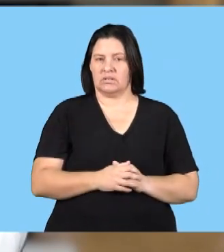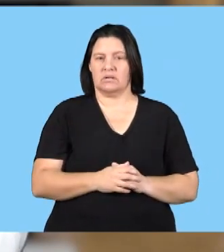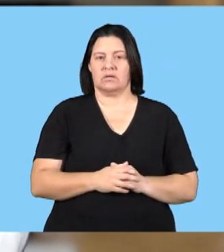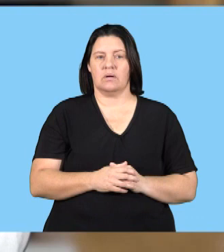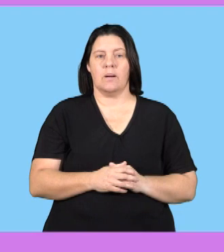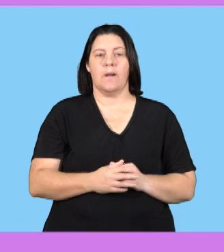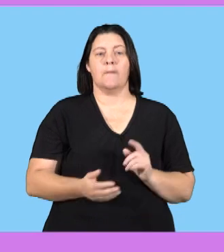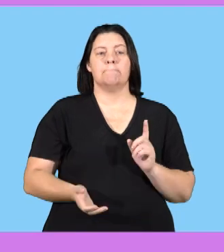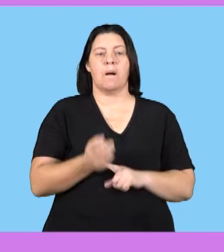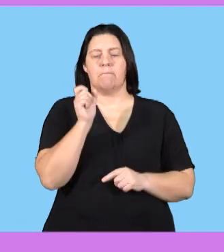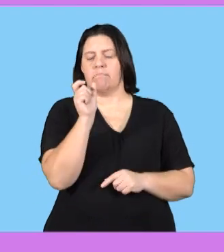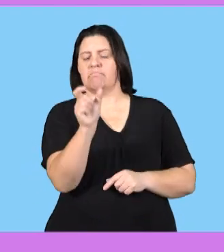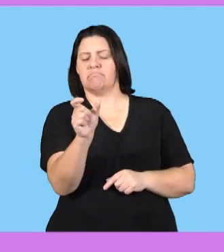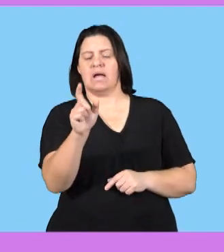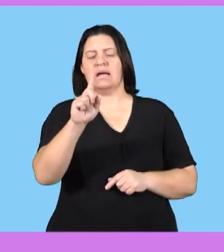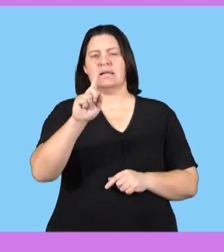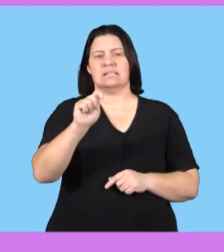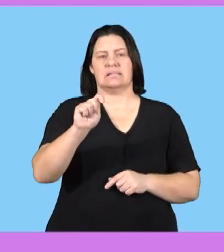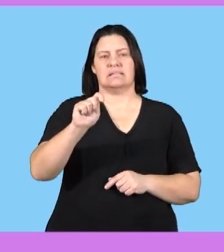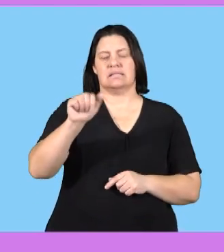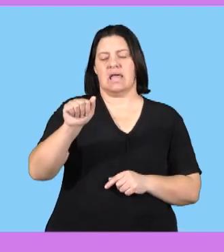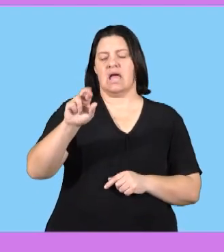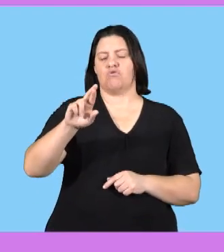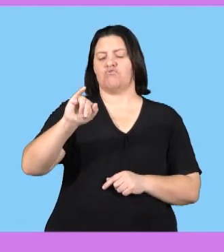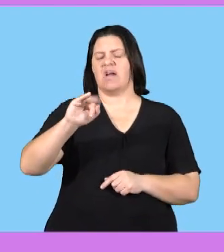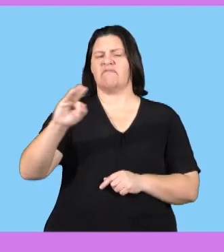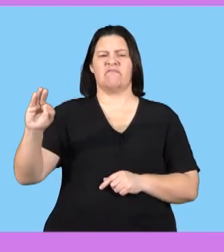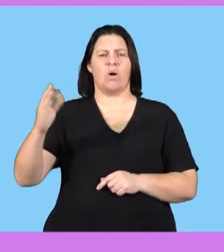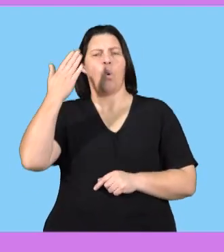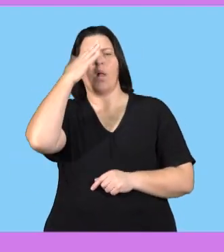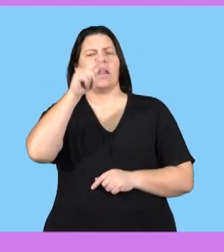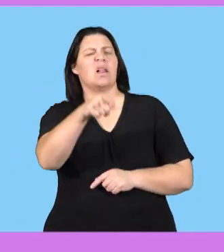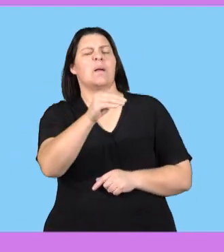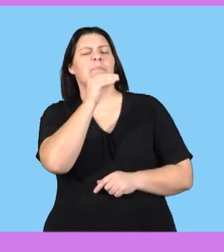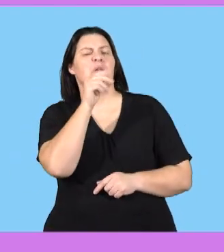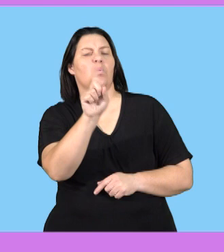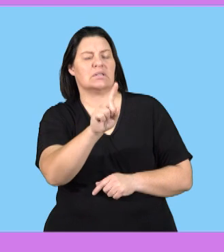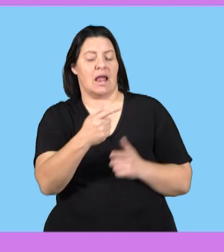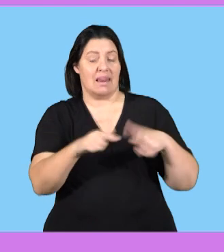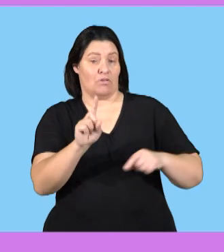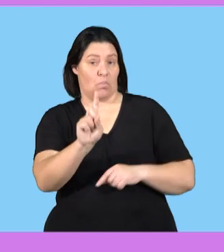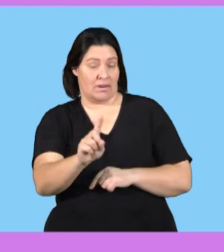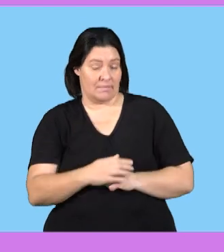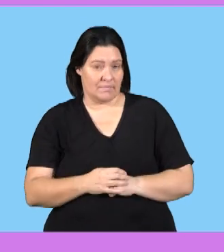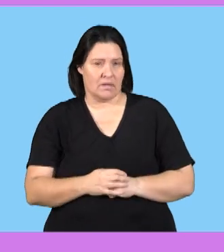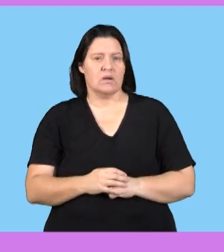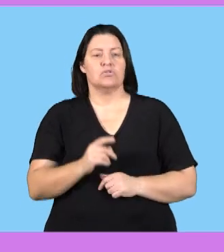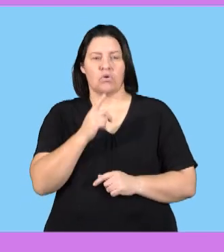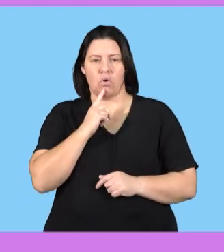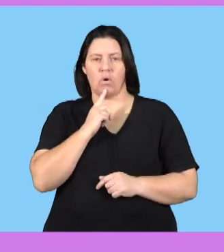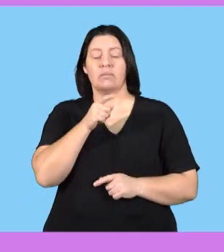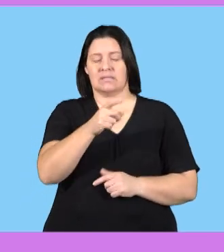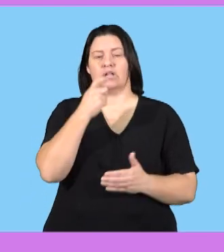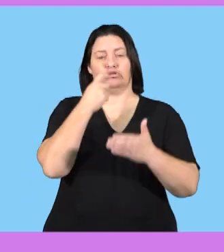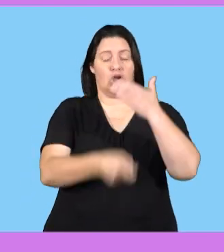says, define the term tariff. So there's your level 1 questions, know your terminology. So we know that a tariff is normally a charge,